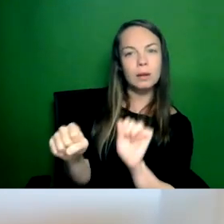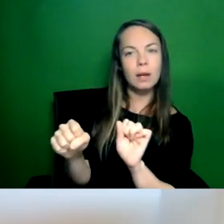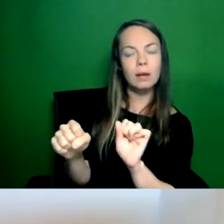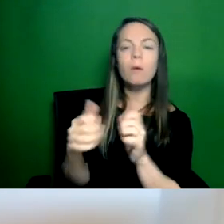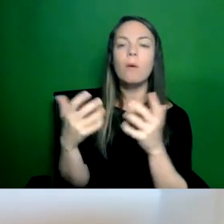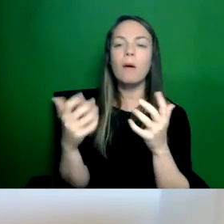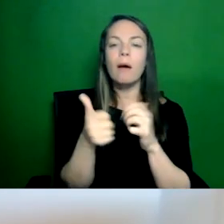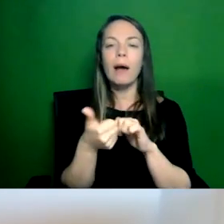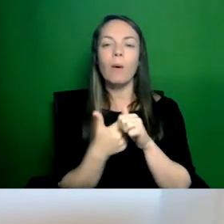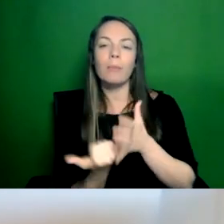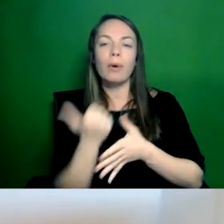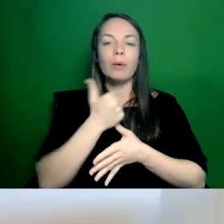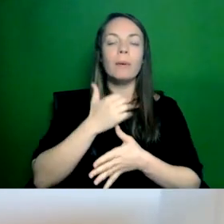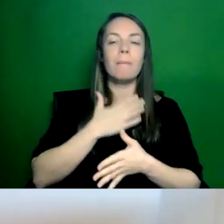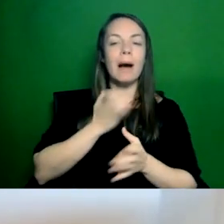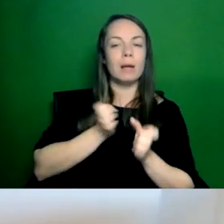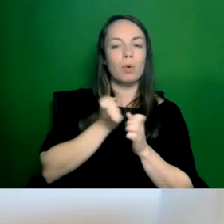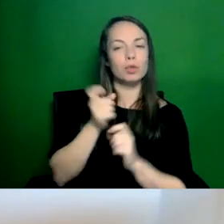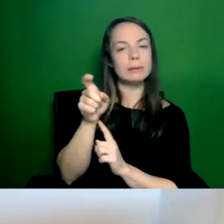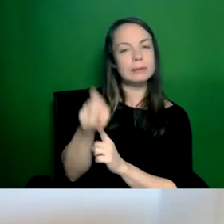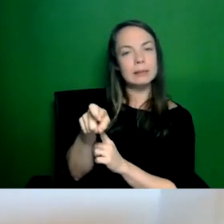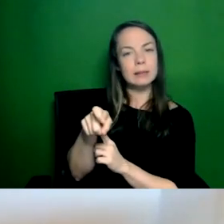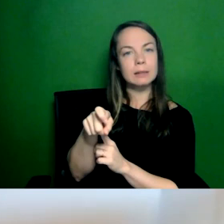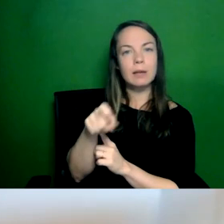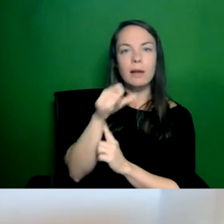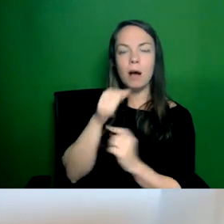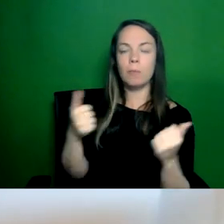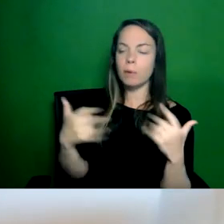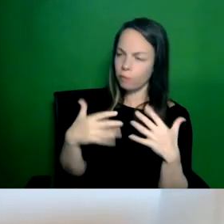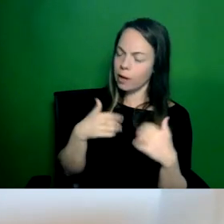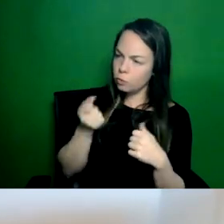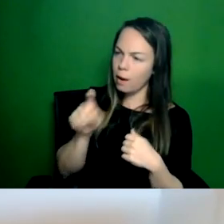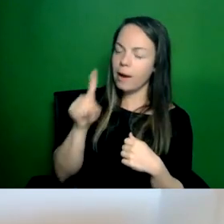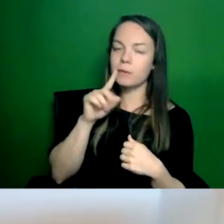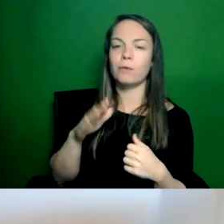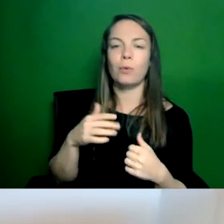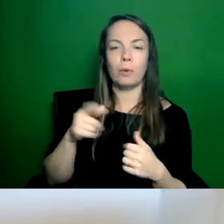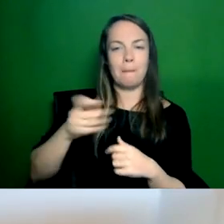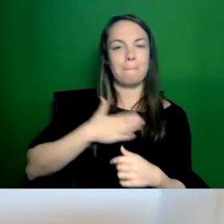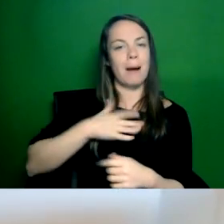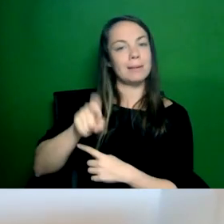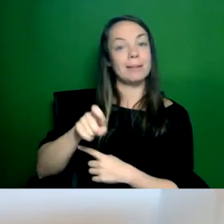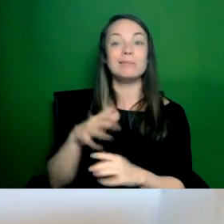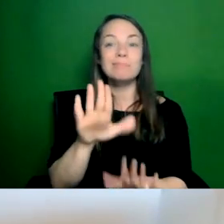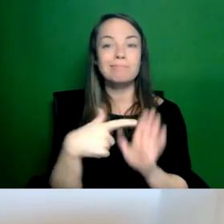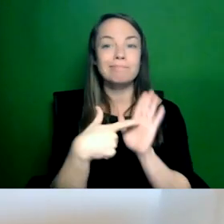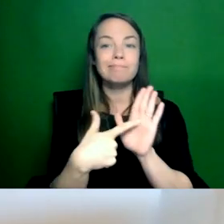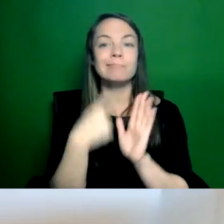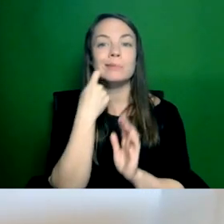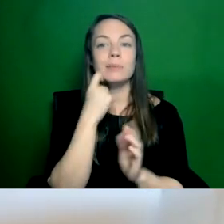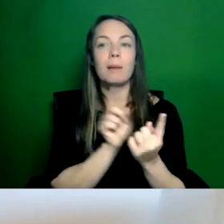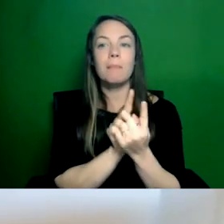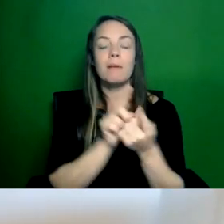prioritize our emotional needs and not be afraid to ask for them? For example, recently I met a friend